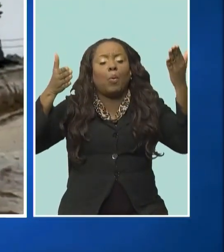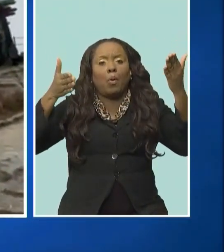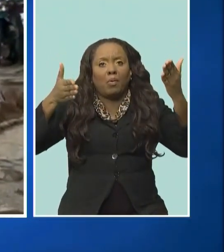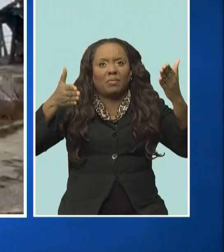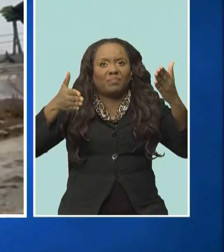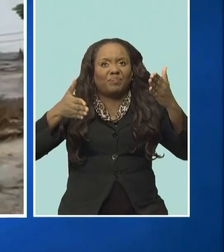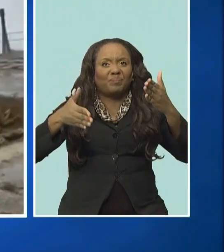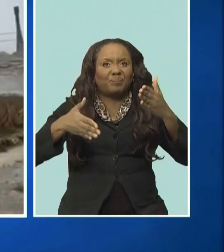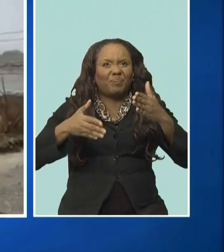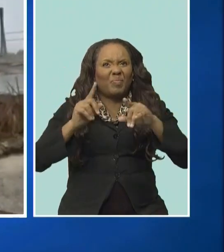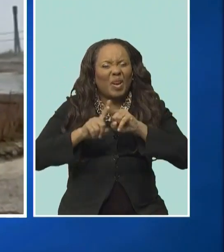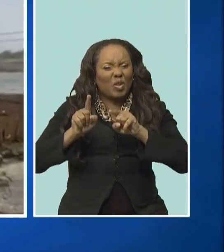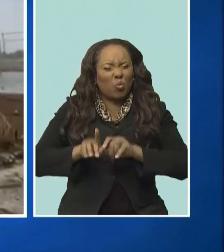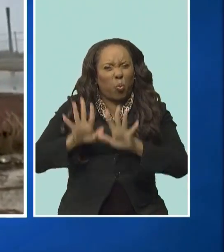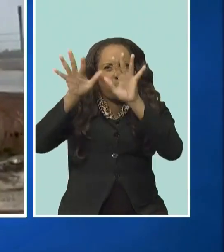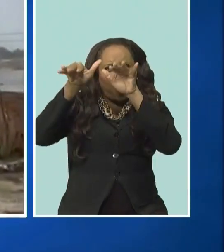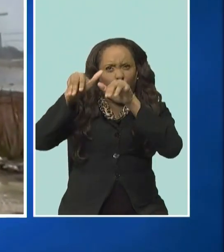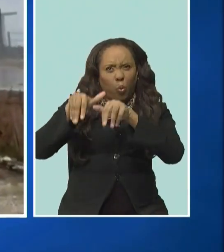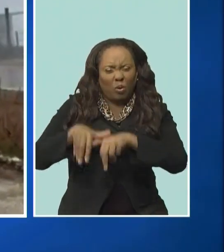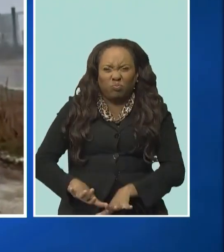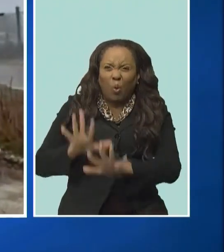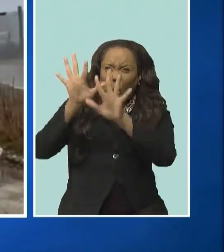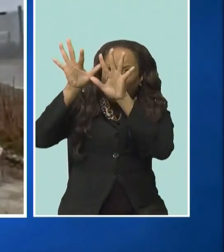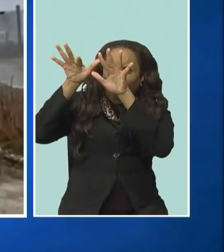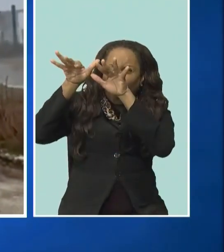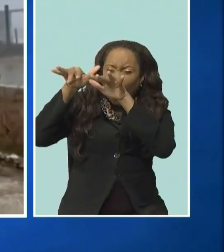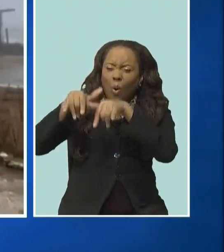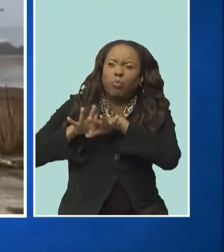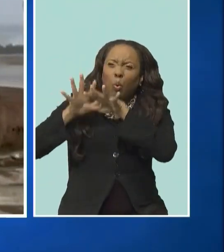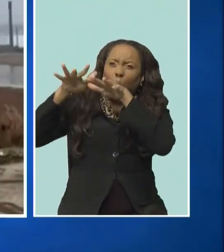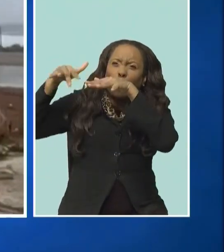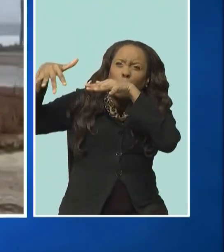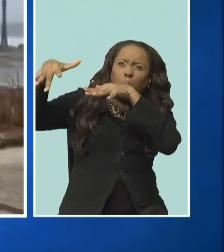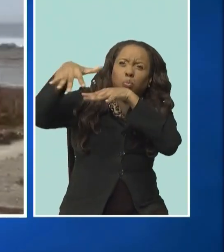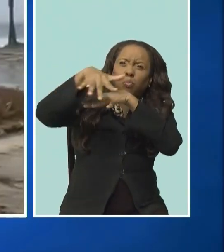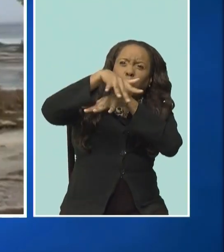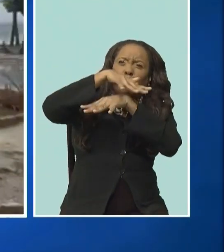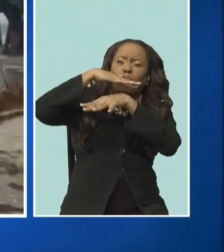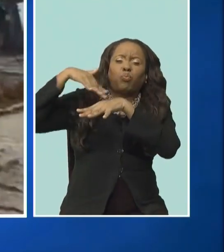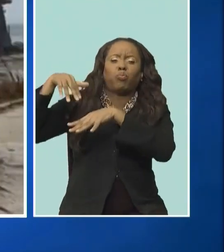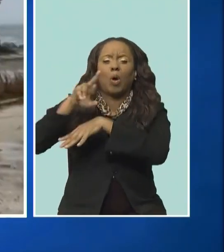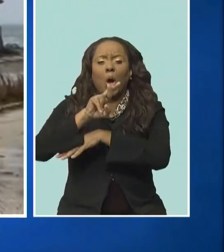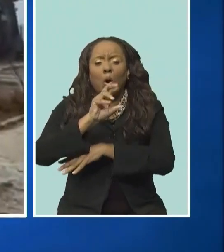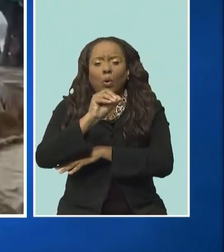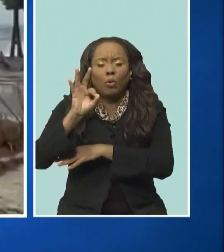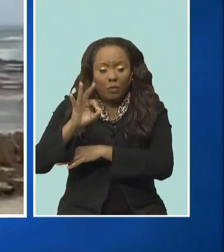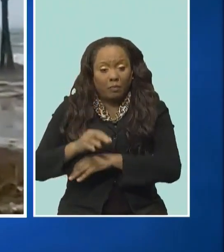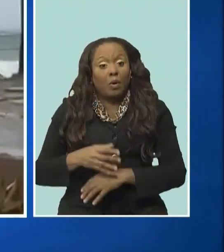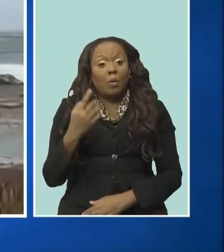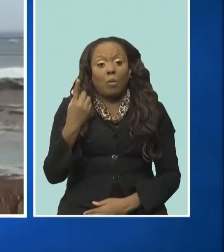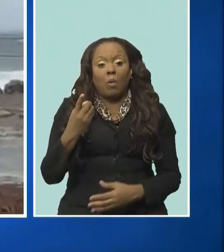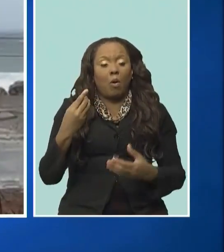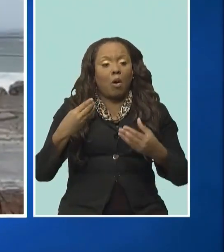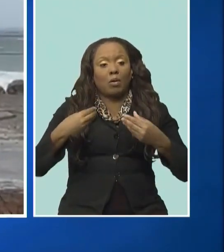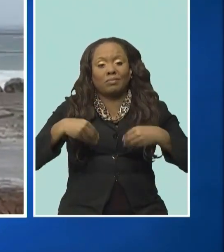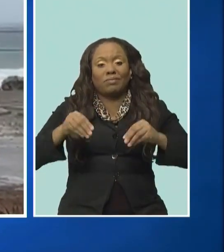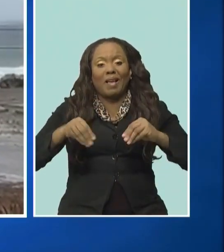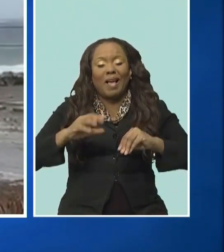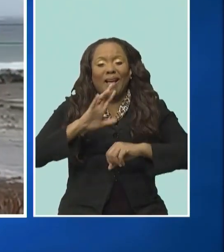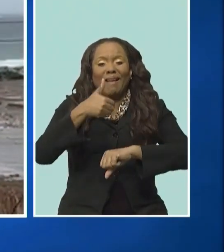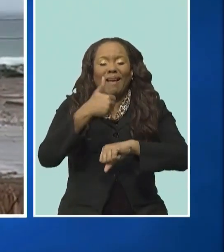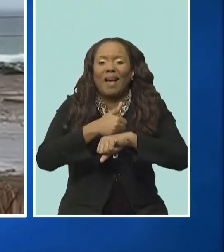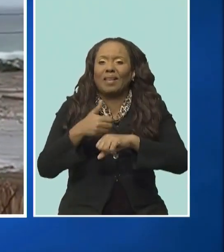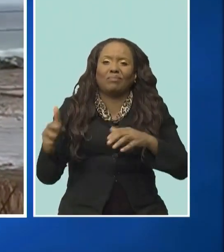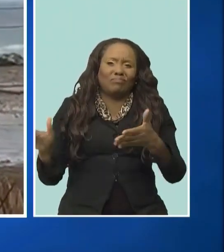Most of that was done by the waves, because the waves were coming right up on top of the roof. One of my vendors' stalls was completely destroyed. The guides' hut, where the